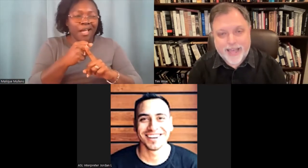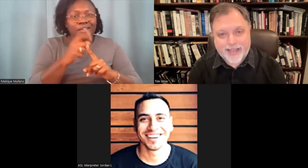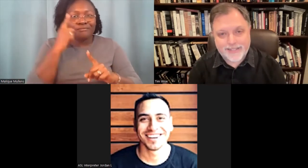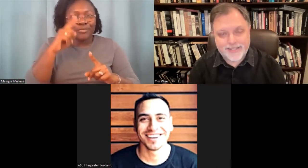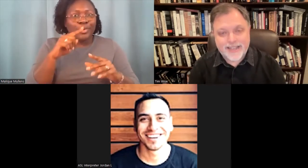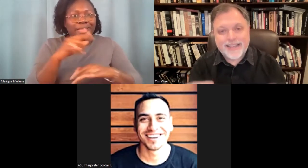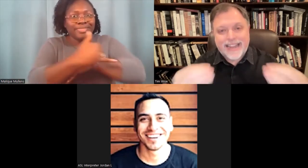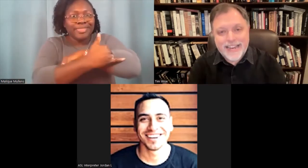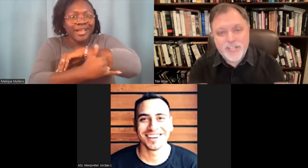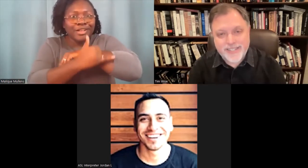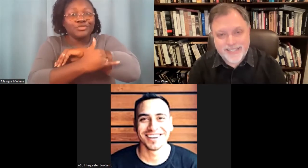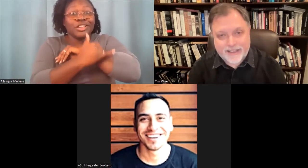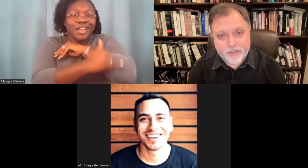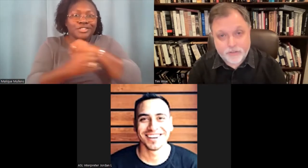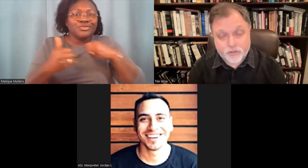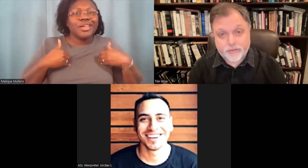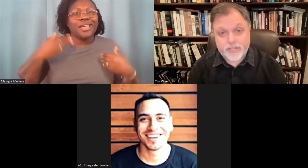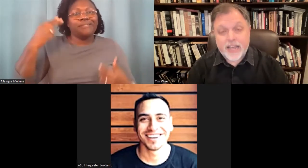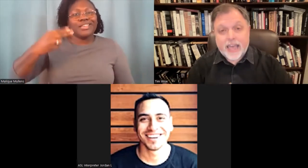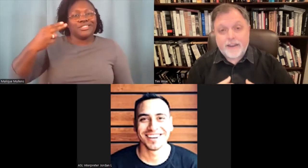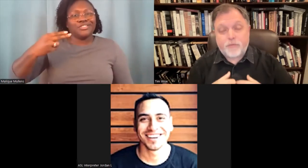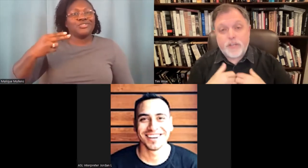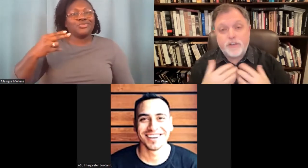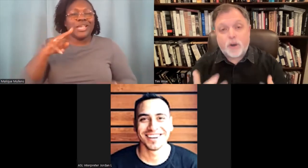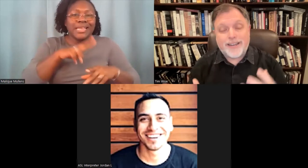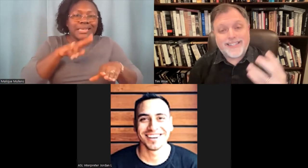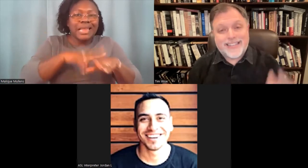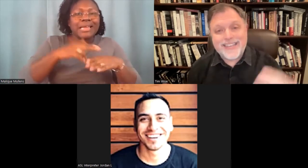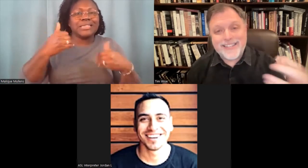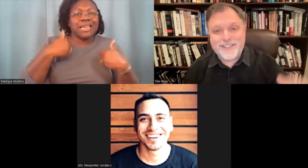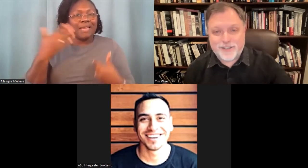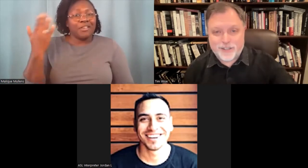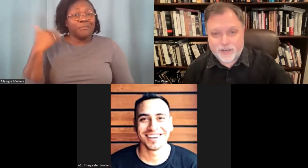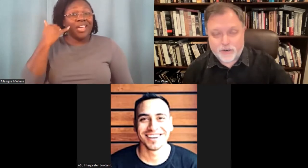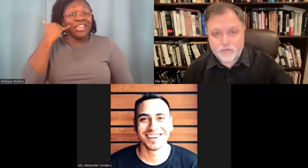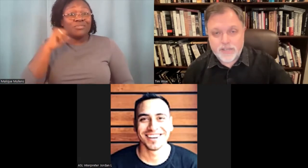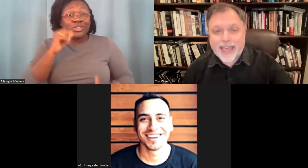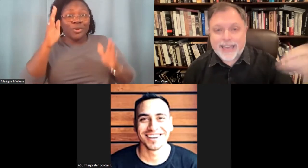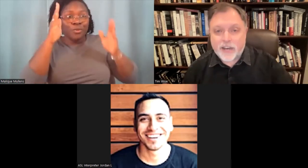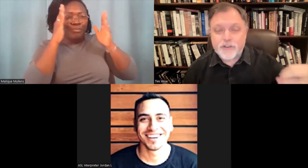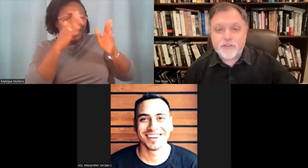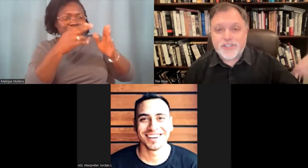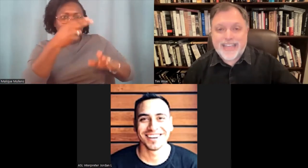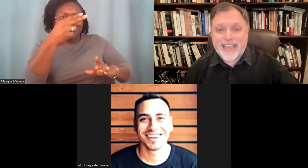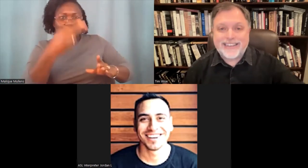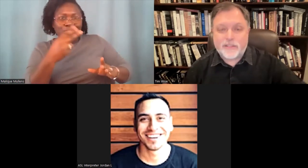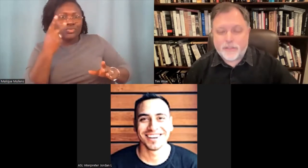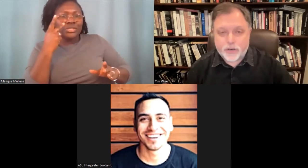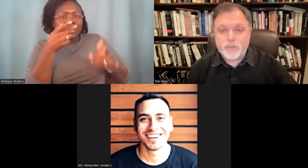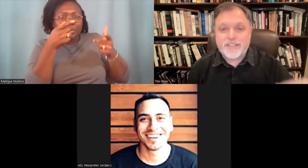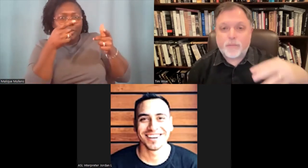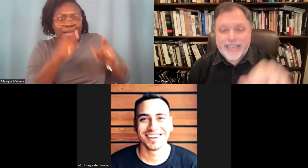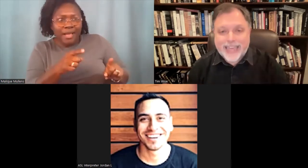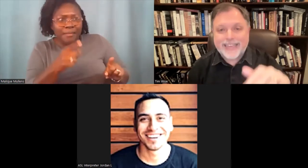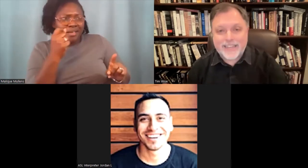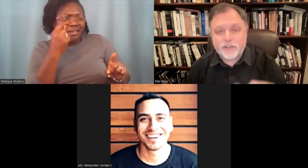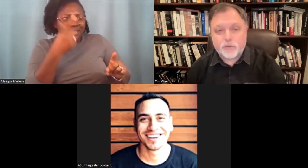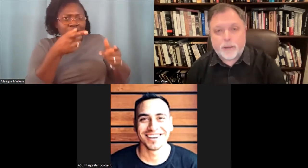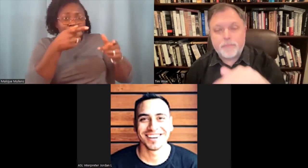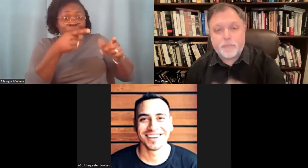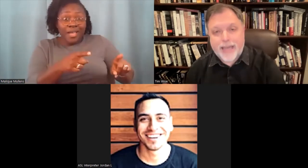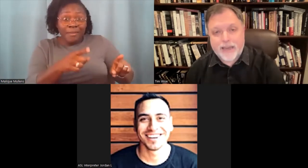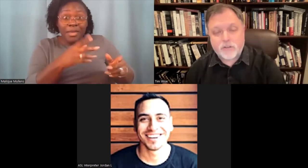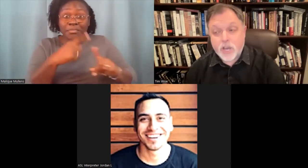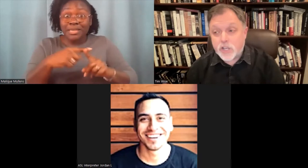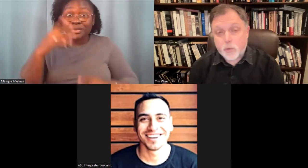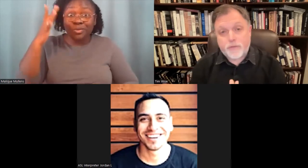have pasts, nations have histories. And if we don't attend to those and understand those, then we can't